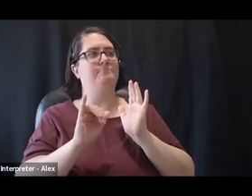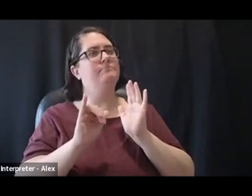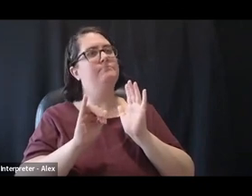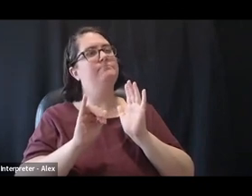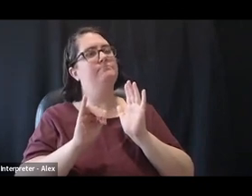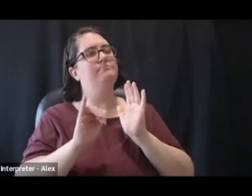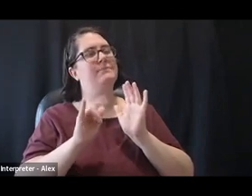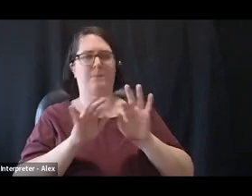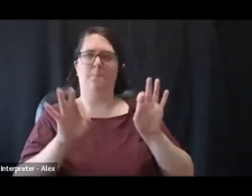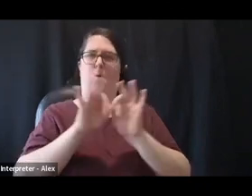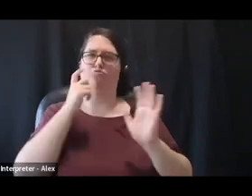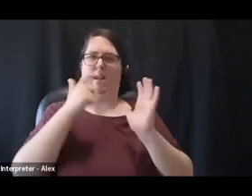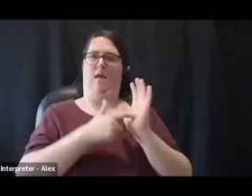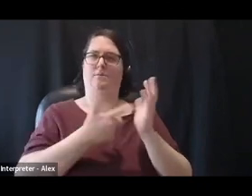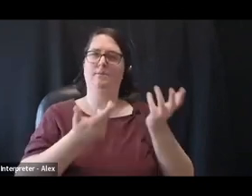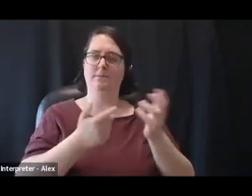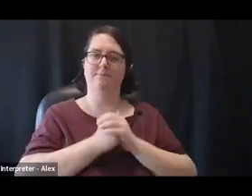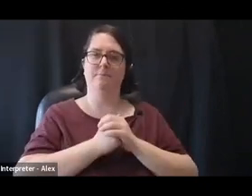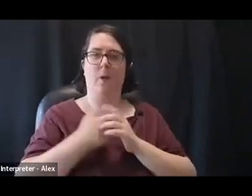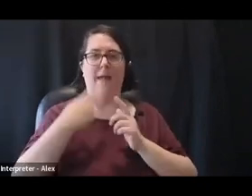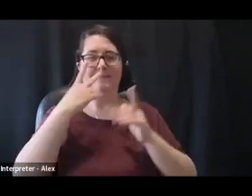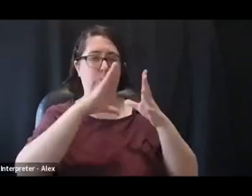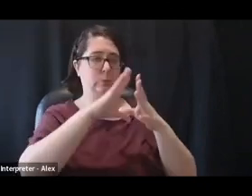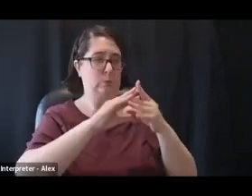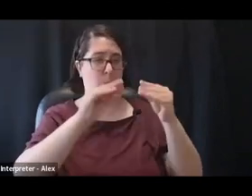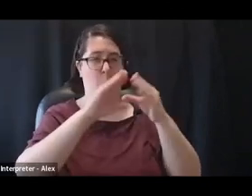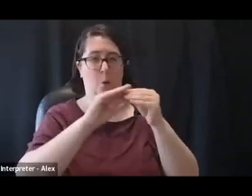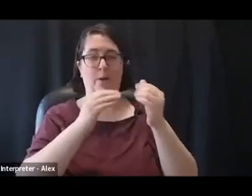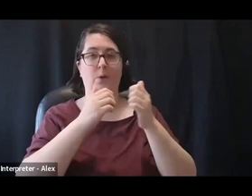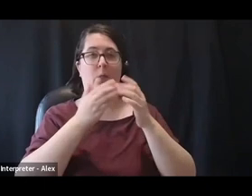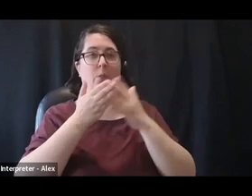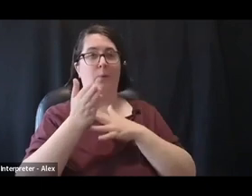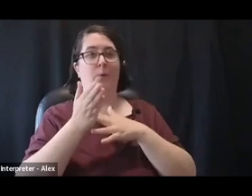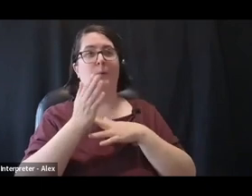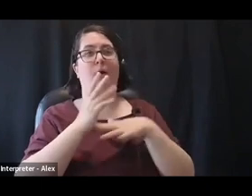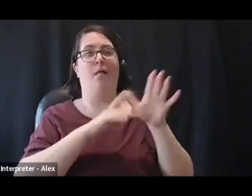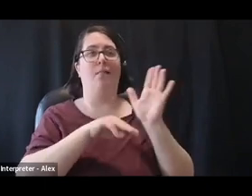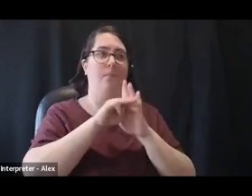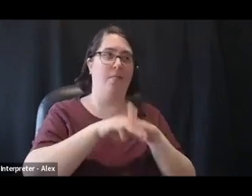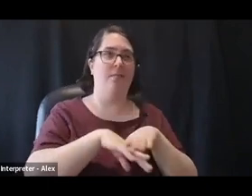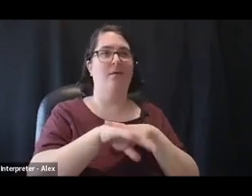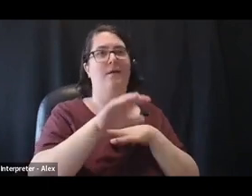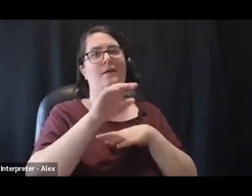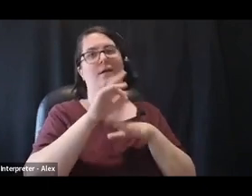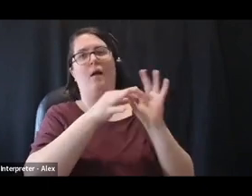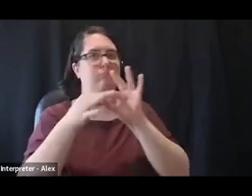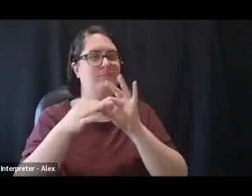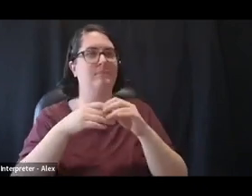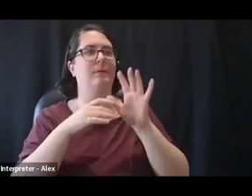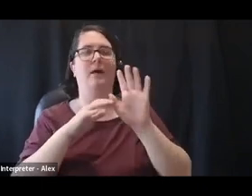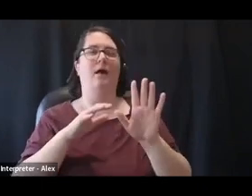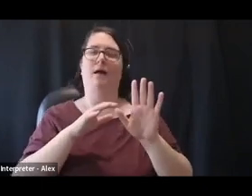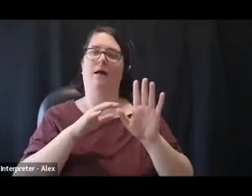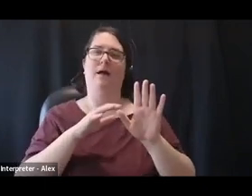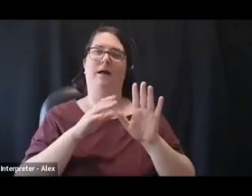really important. And so I see story as sort of like a method and an anchor root, and imagination is sort of like this energy is in both